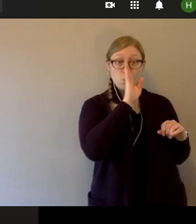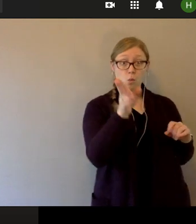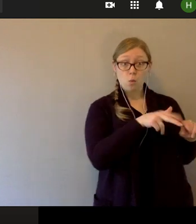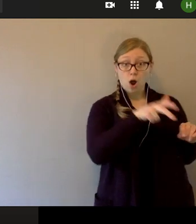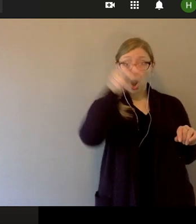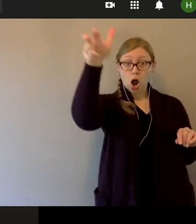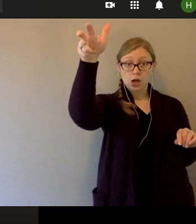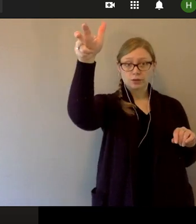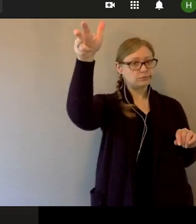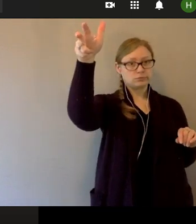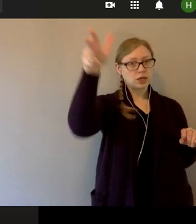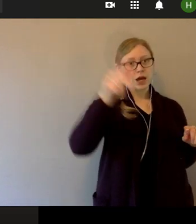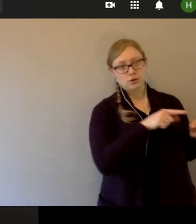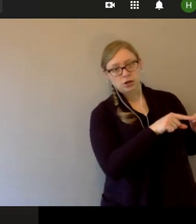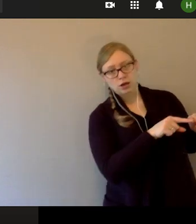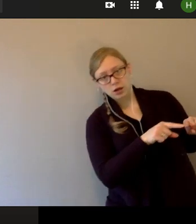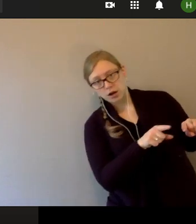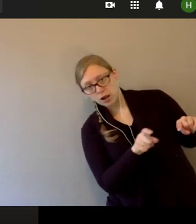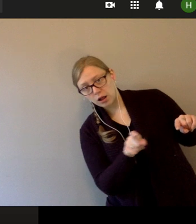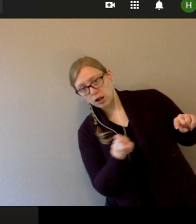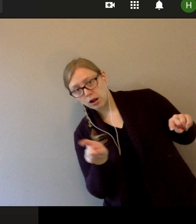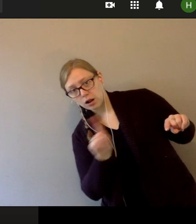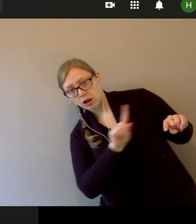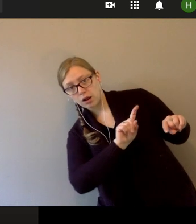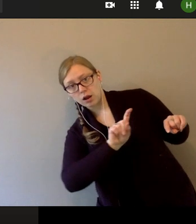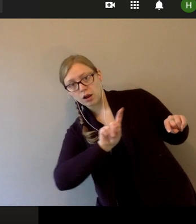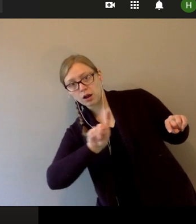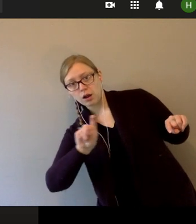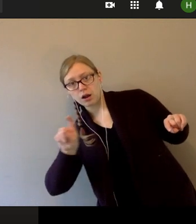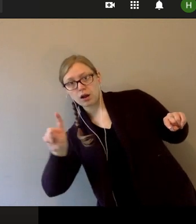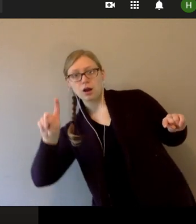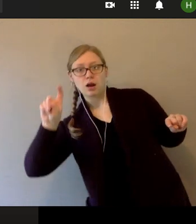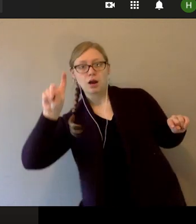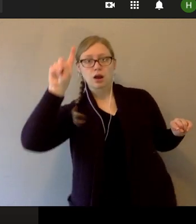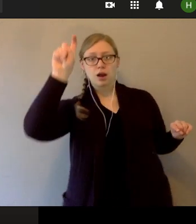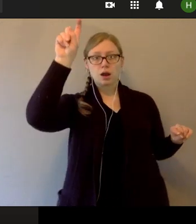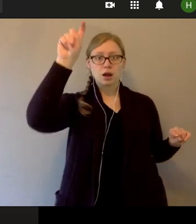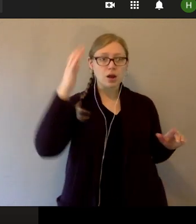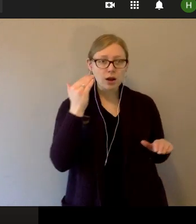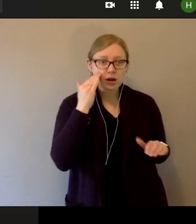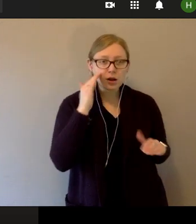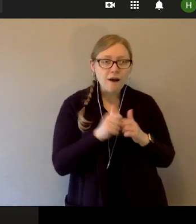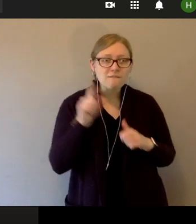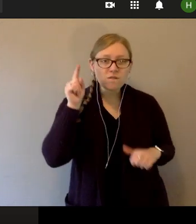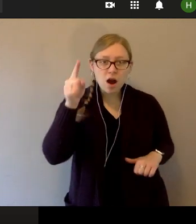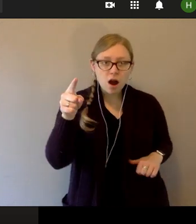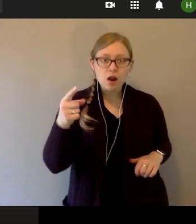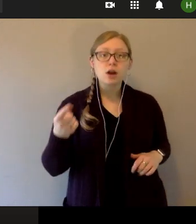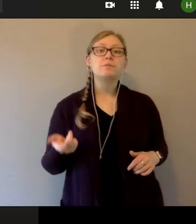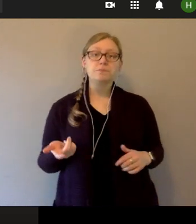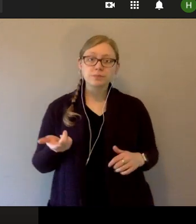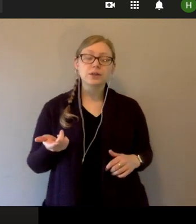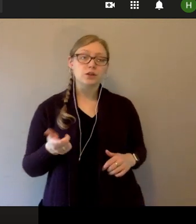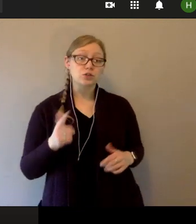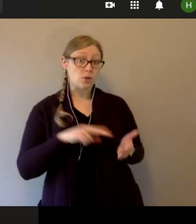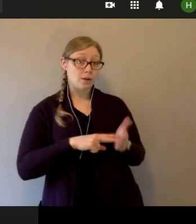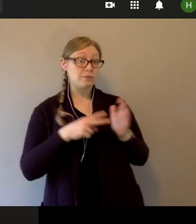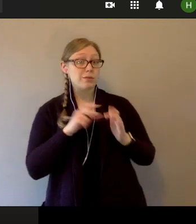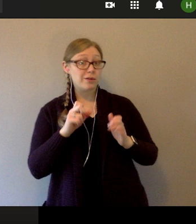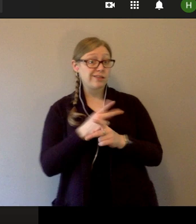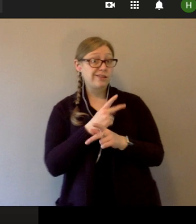down here to the right angle and then go up. And they want to know how far that is. So we have to know the both legs of